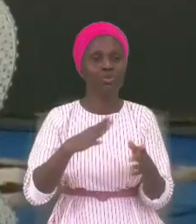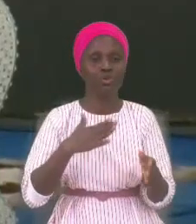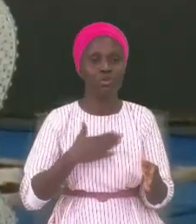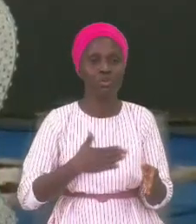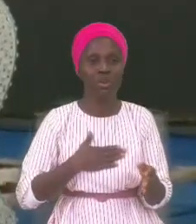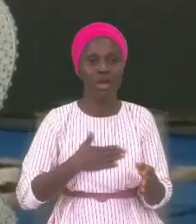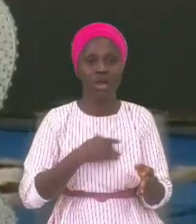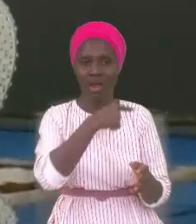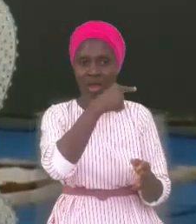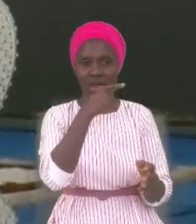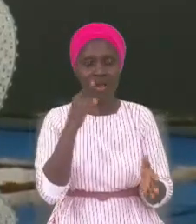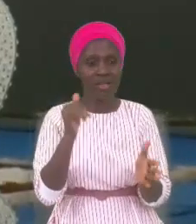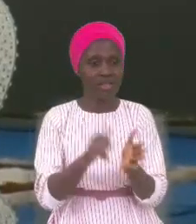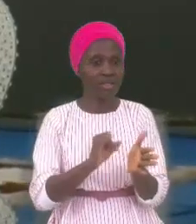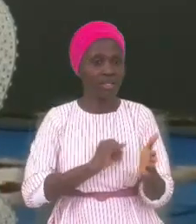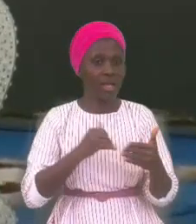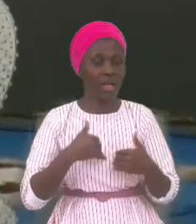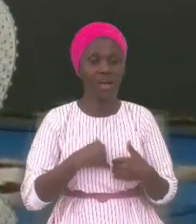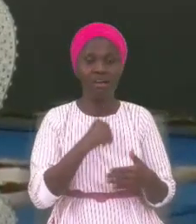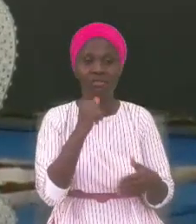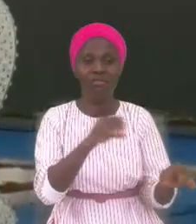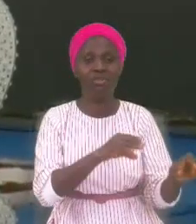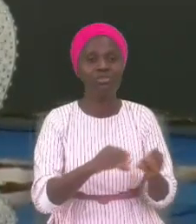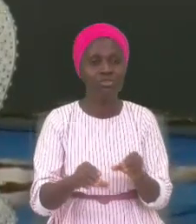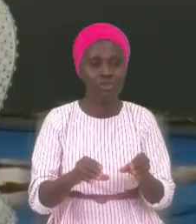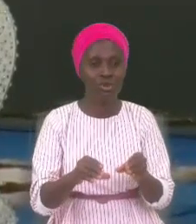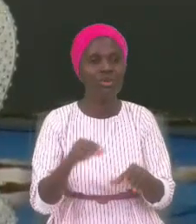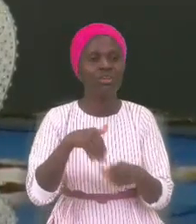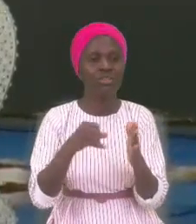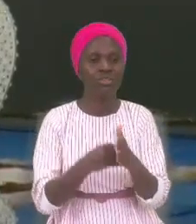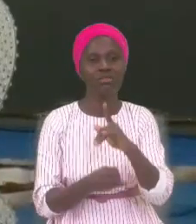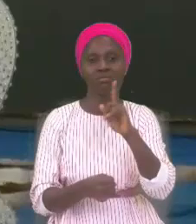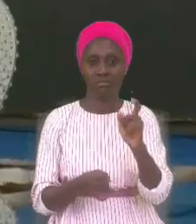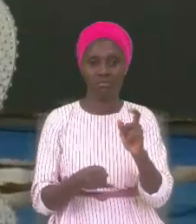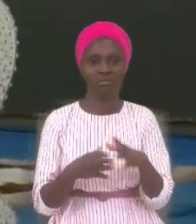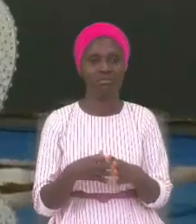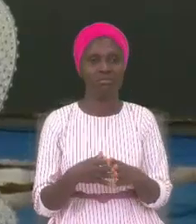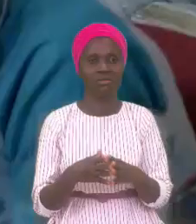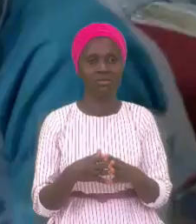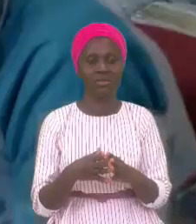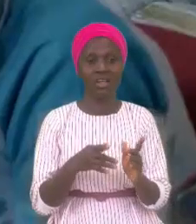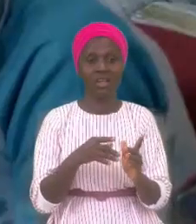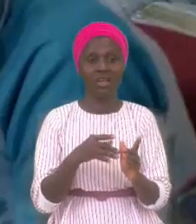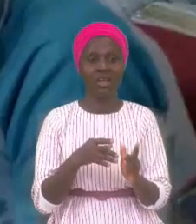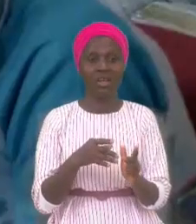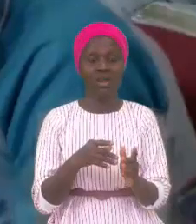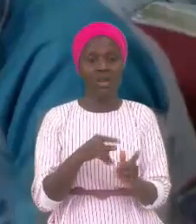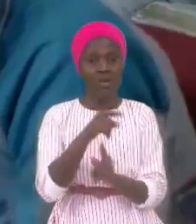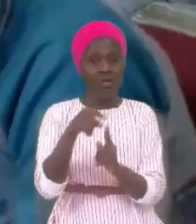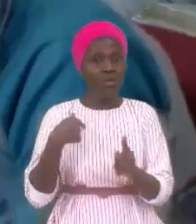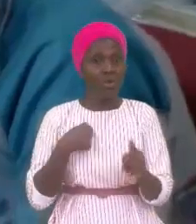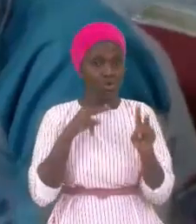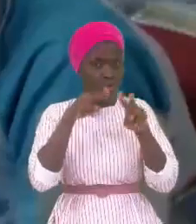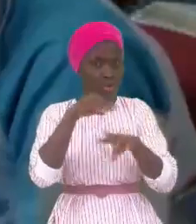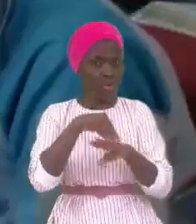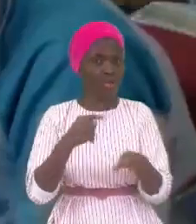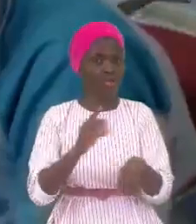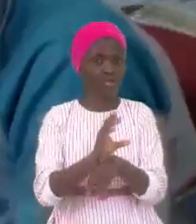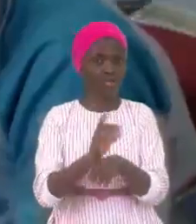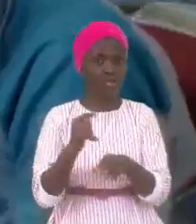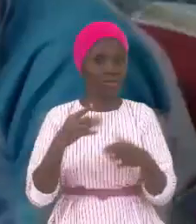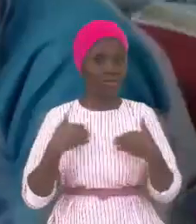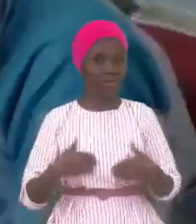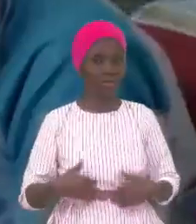I have not done in it. And when we look at the church, the body of Christ, who